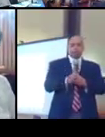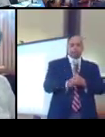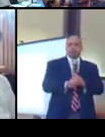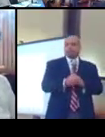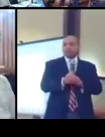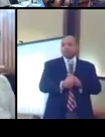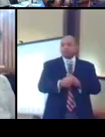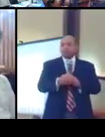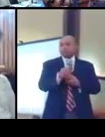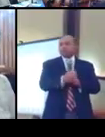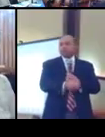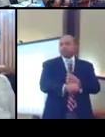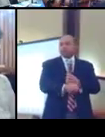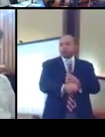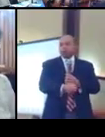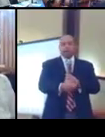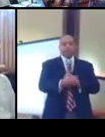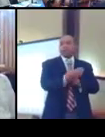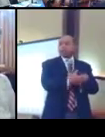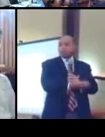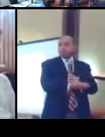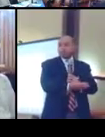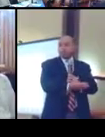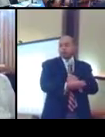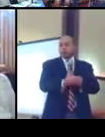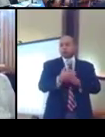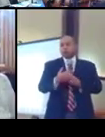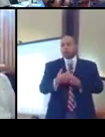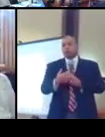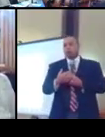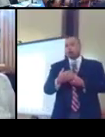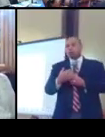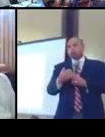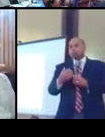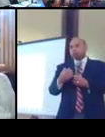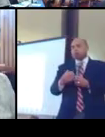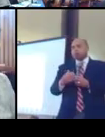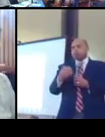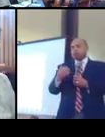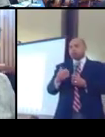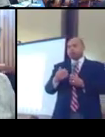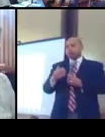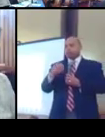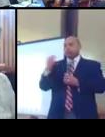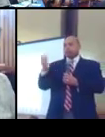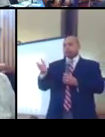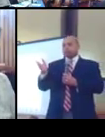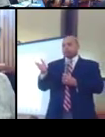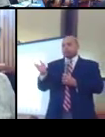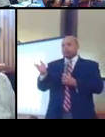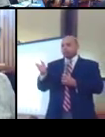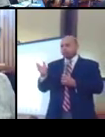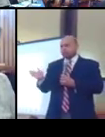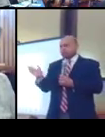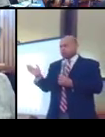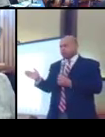and a lot of neighborhoods definitely needed, they were trying to do it on their own, as volunteers even. So we want to identify the different